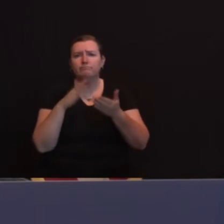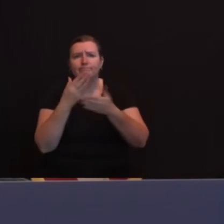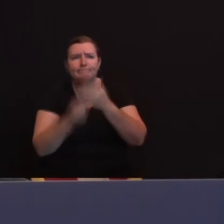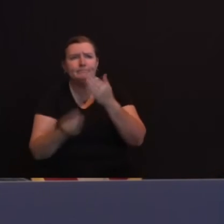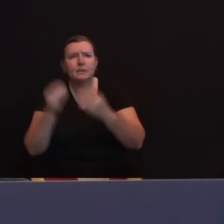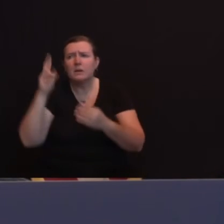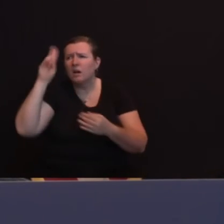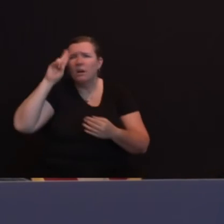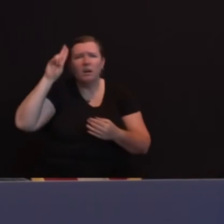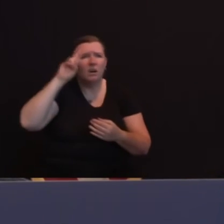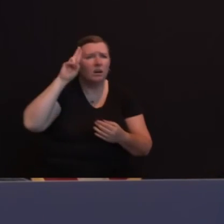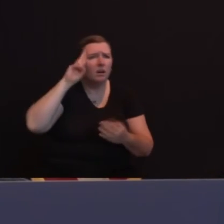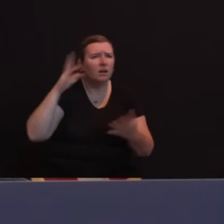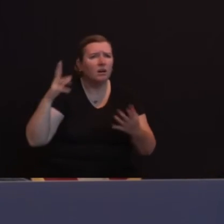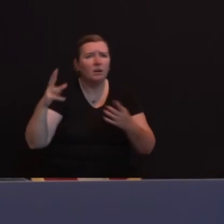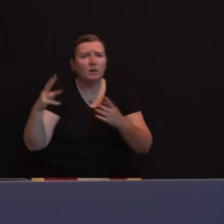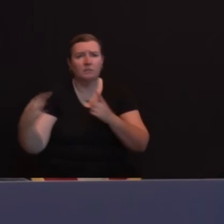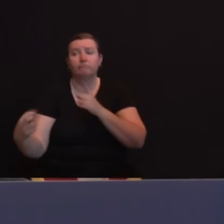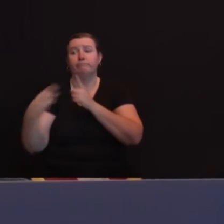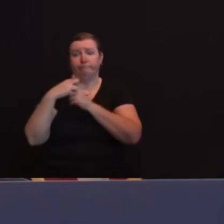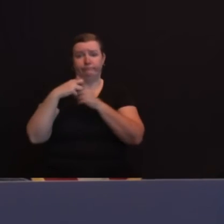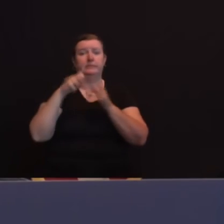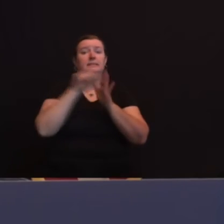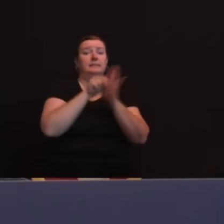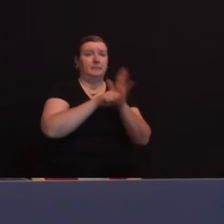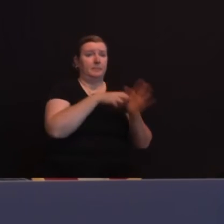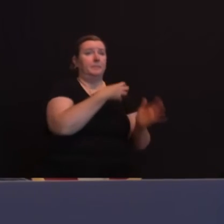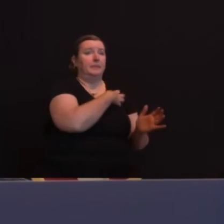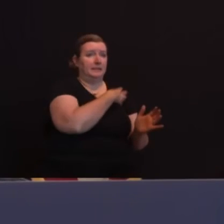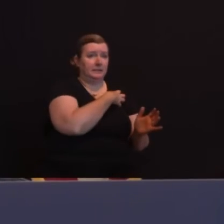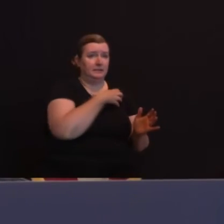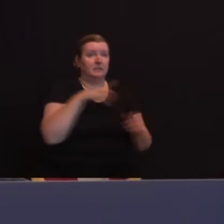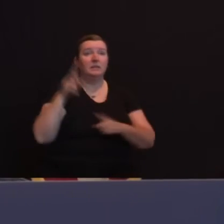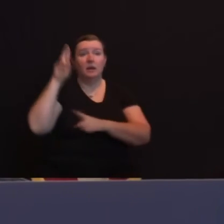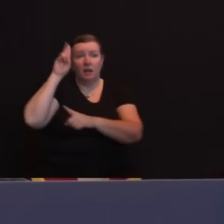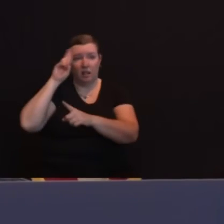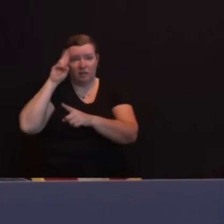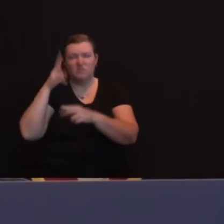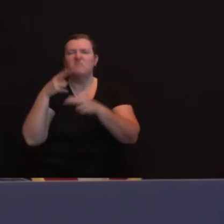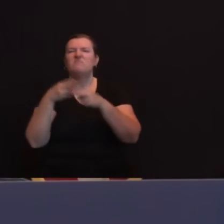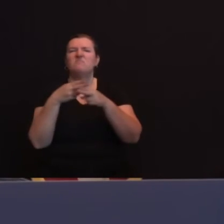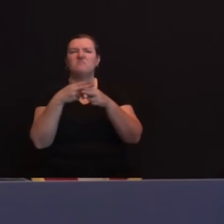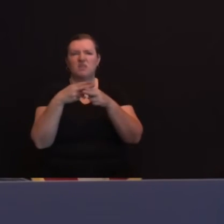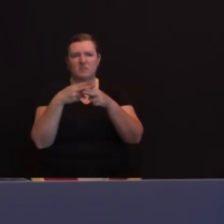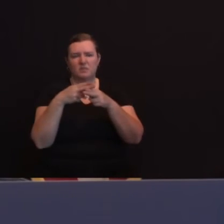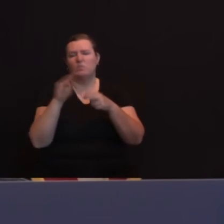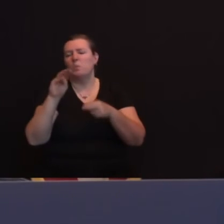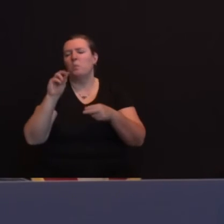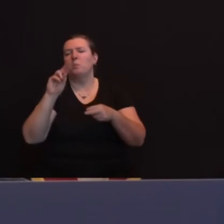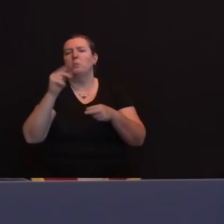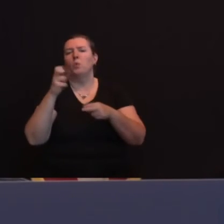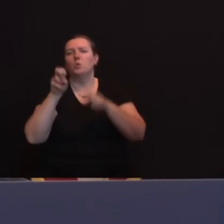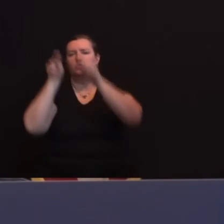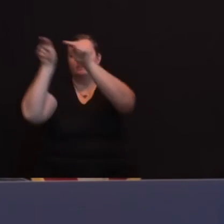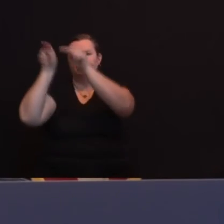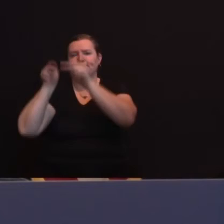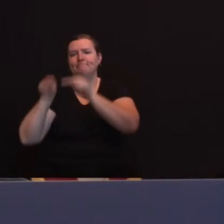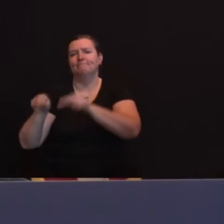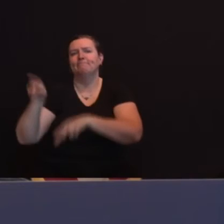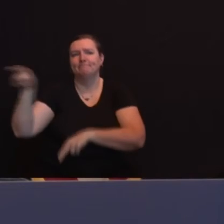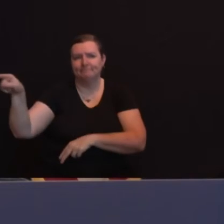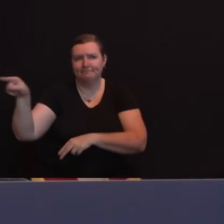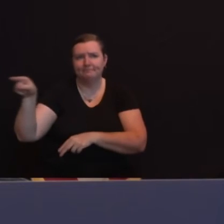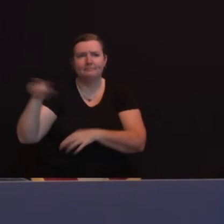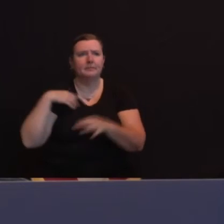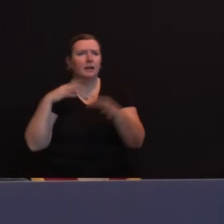and he was in one of our temporary morgue sites. We connected him with a funeral home, a cemetery, and he was in tears